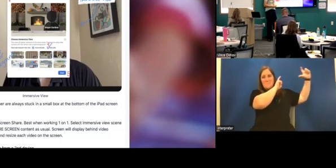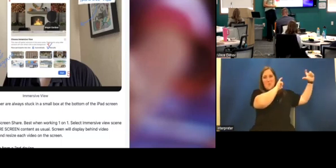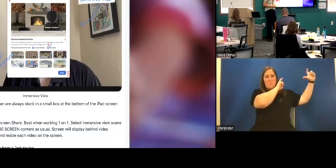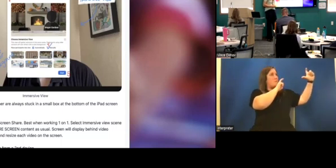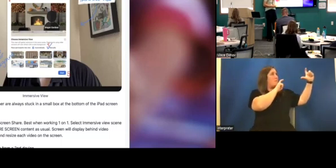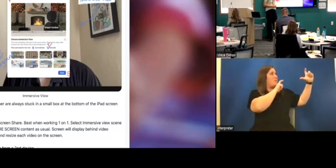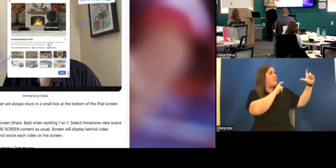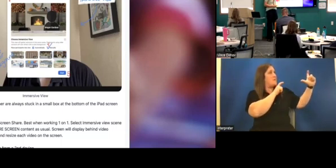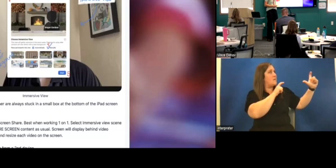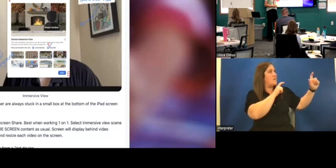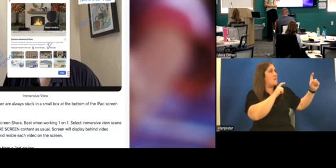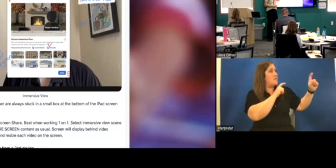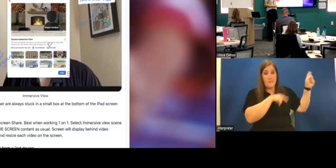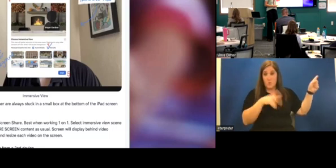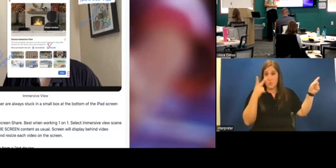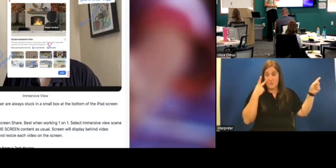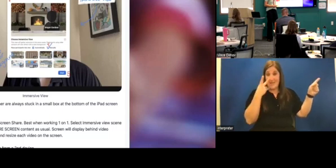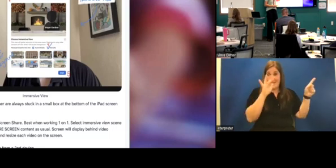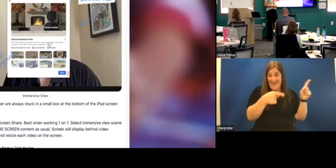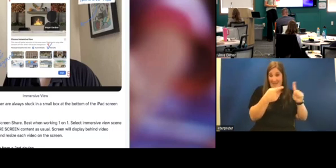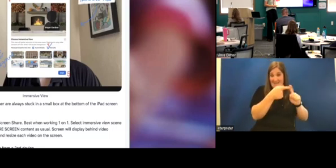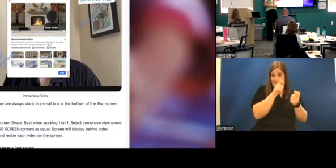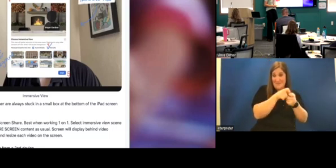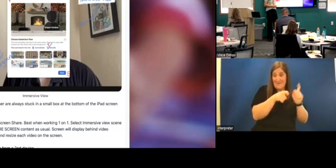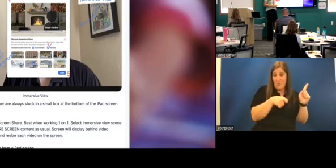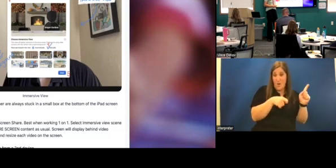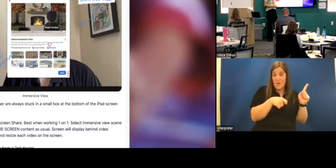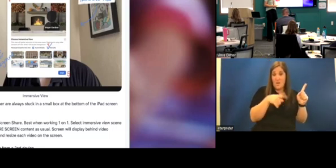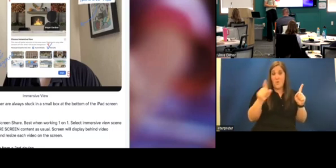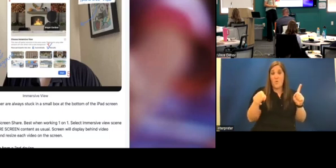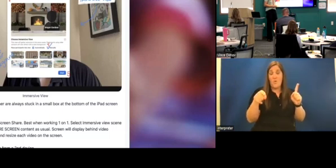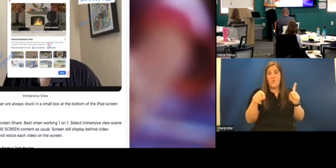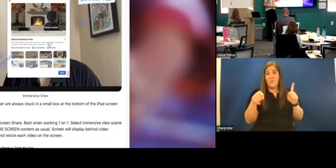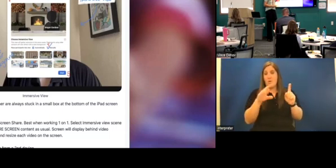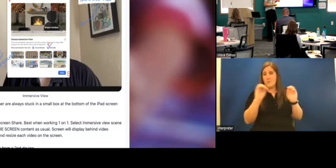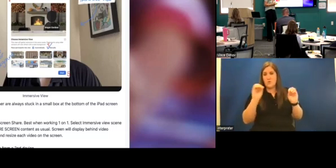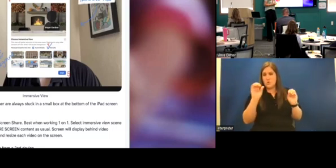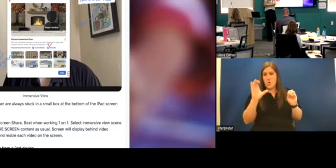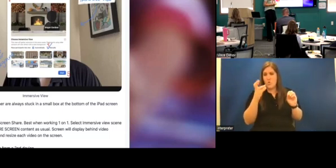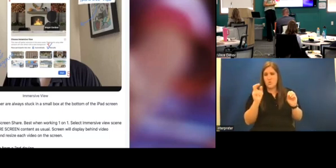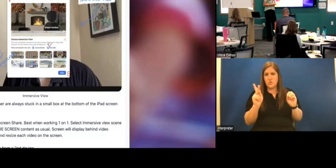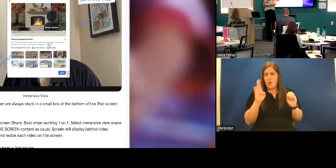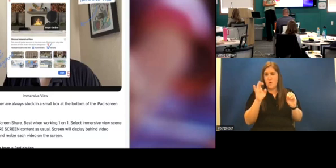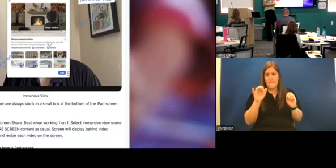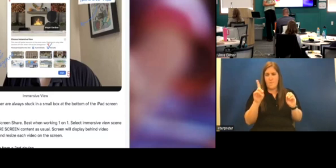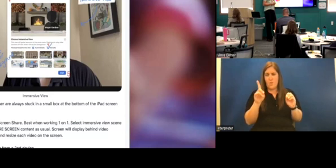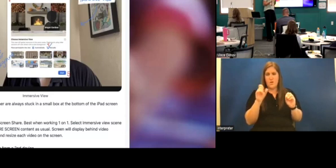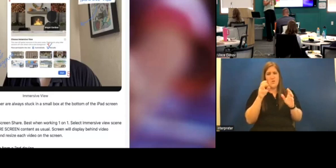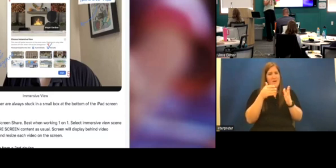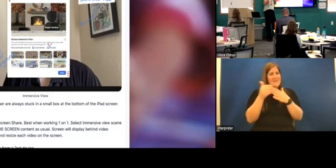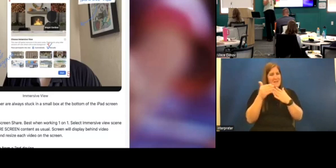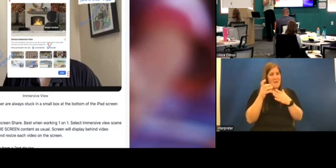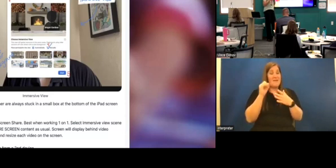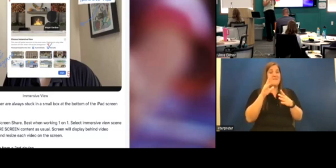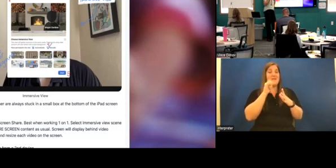this is the view I had, there's no chalkboard, but when I selected screen share, it still became that virtual background. So even though it